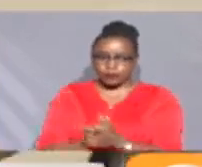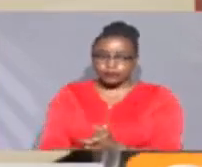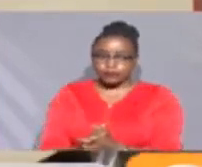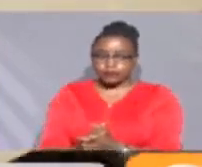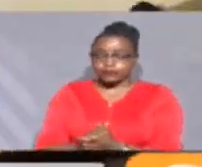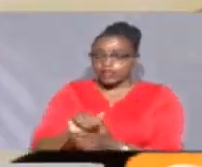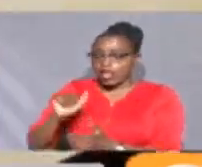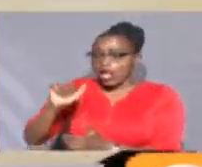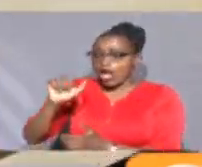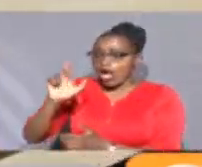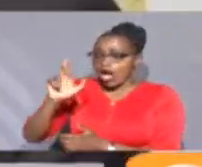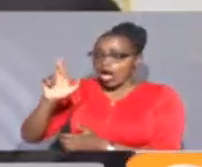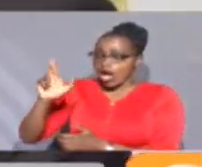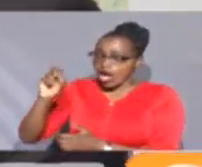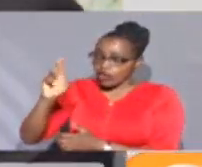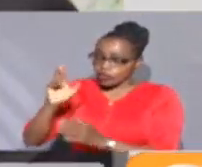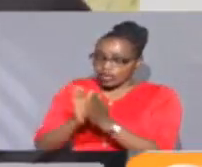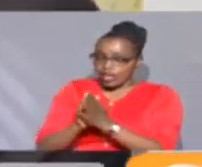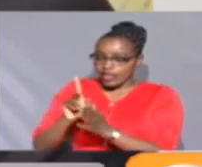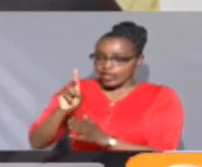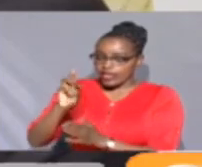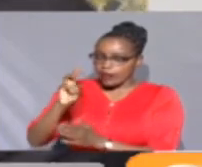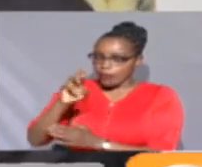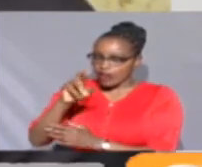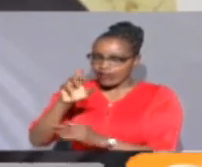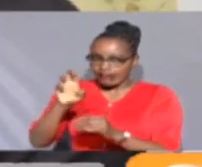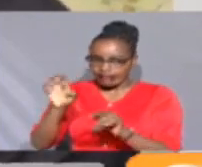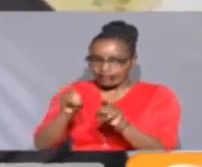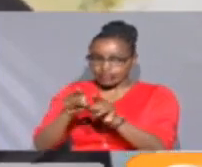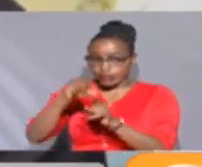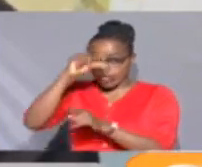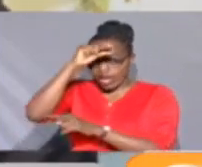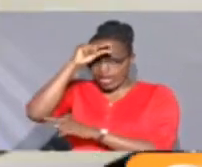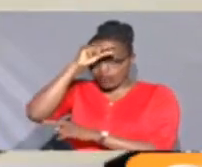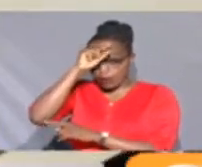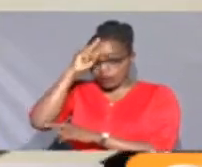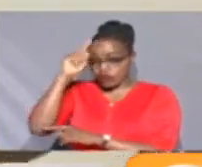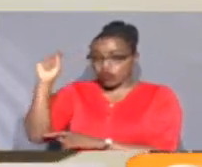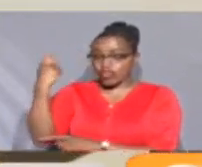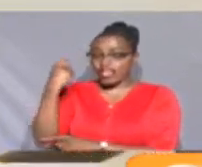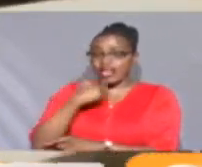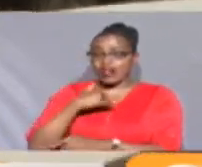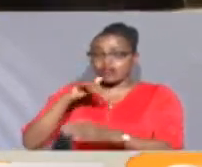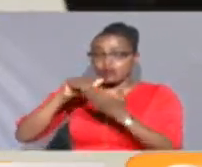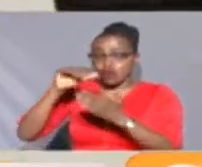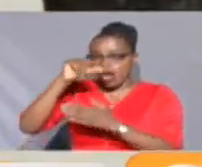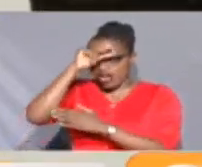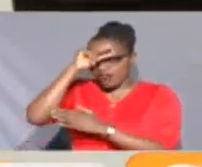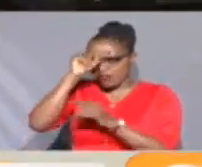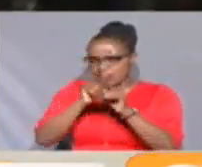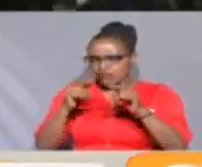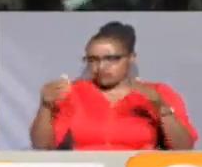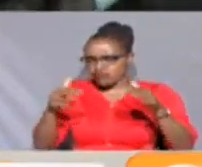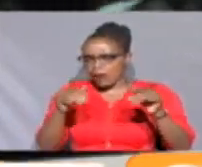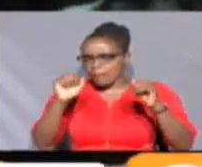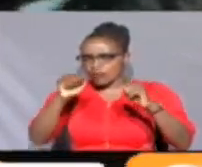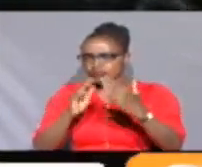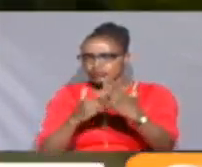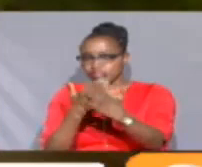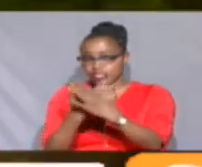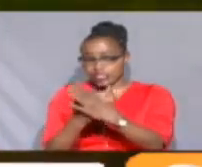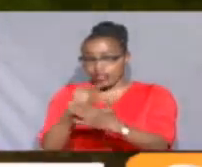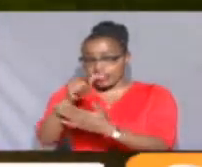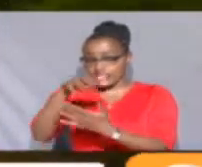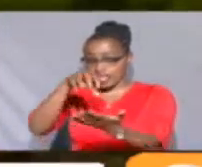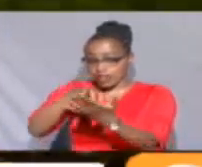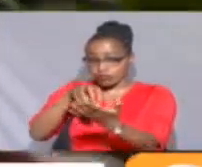The Aurora and Kimorel dam scandal are the latest to rock a Kenyan government. There have been more that shook governments to the core that would suggest a jinxed